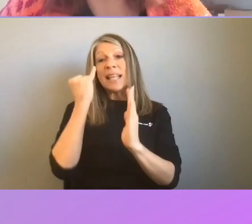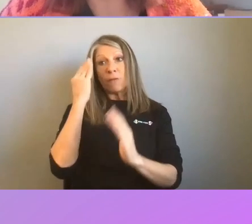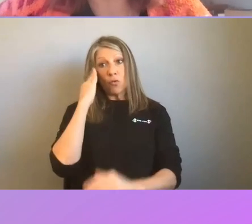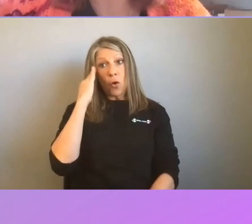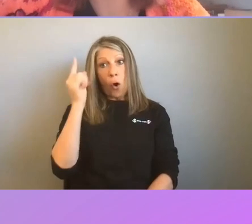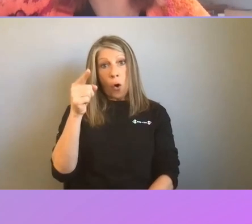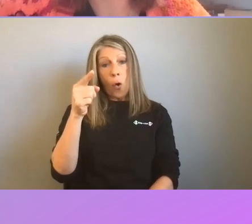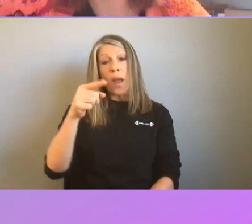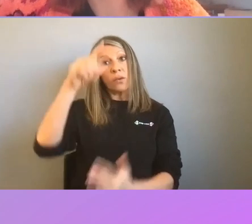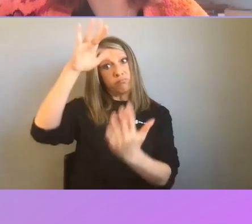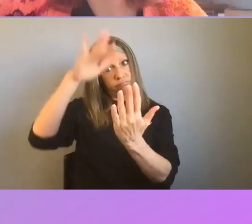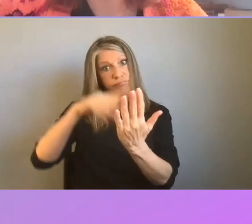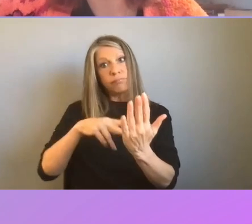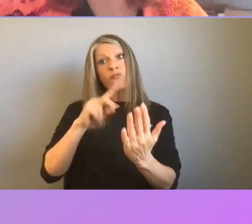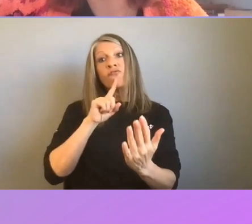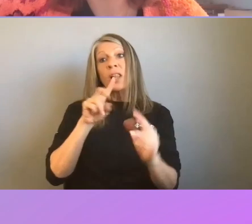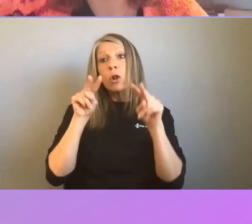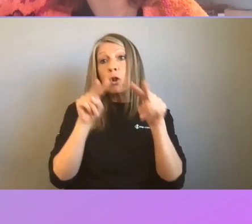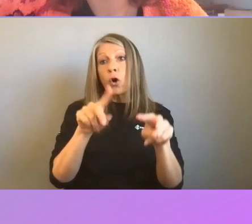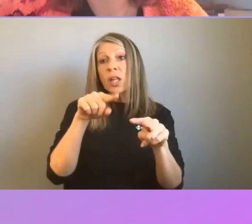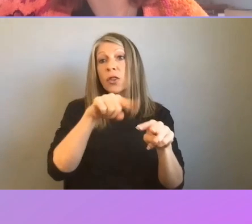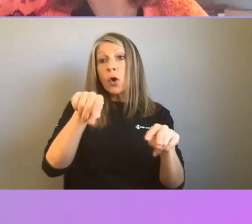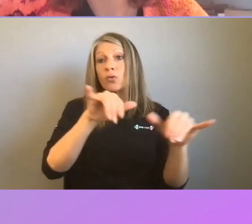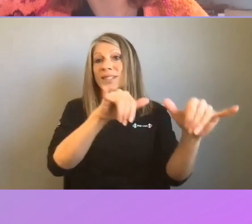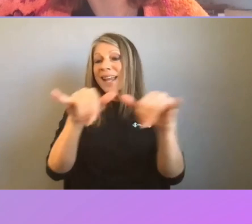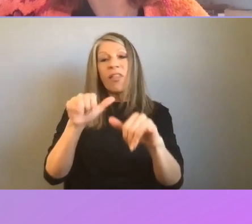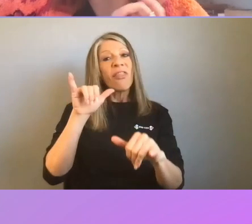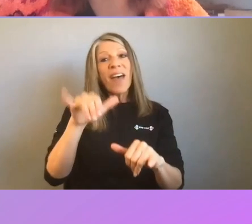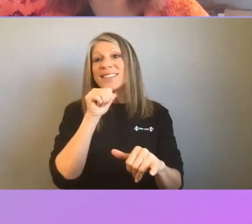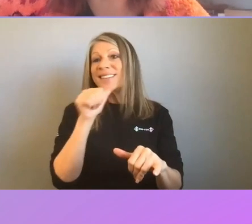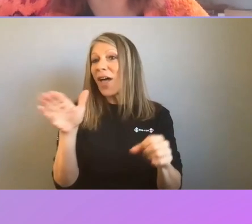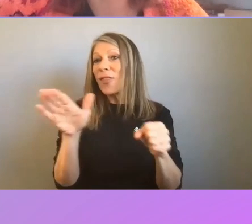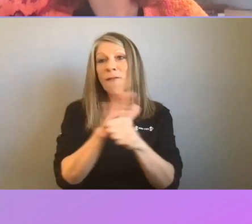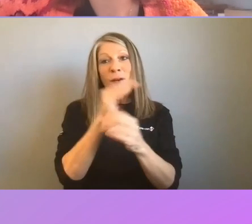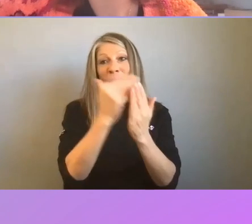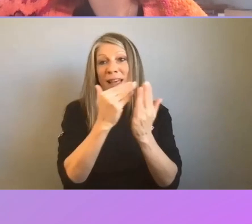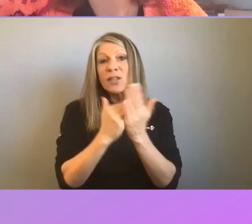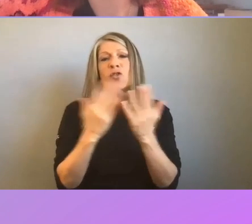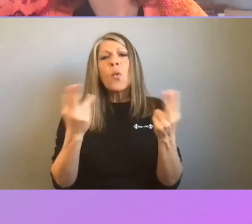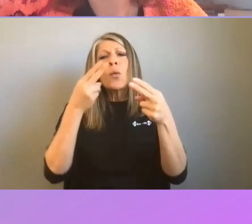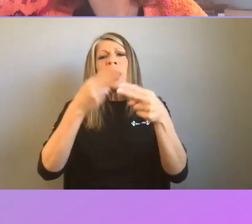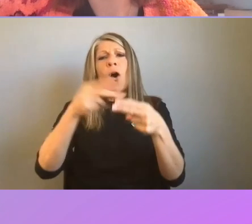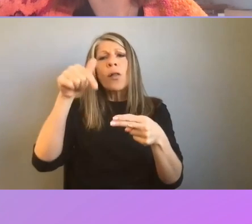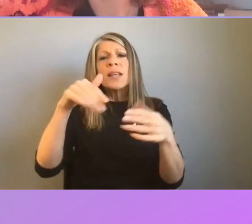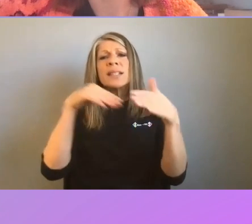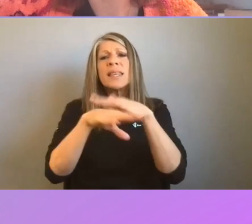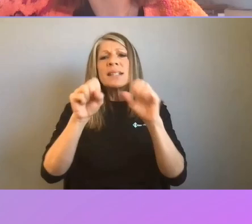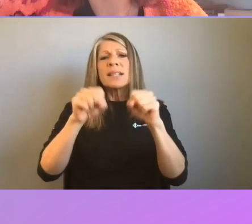through all of these different kinds of standards, that's not even the full list. So what do we call this in the accessibility